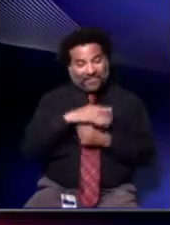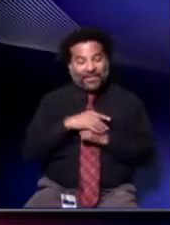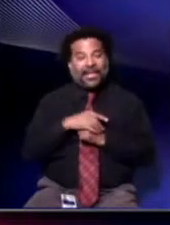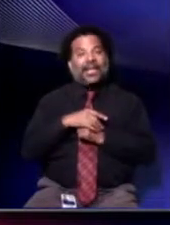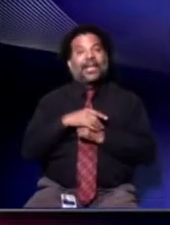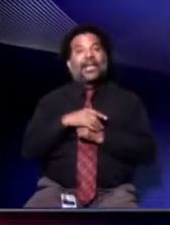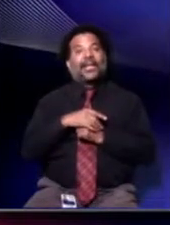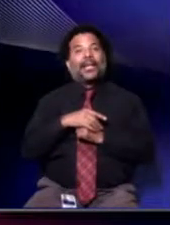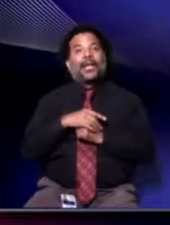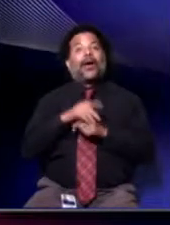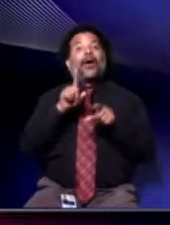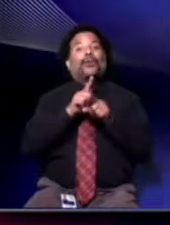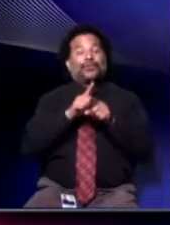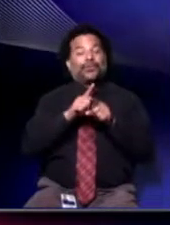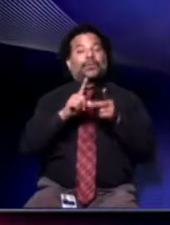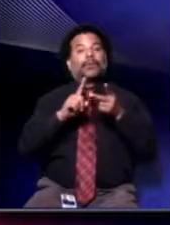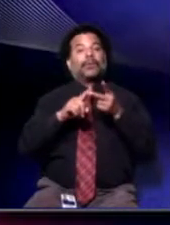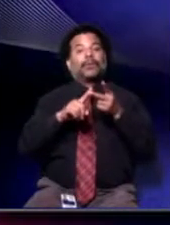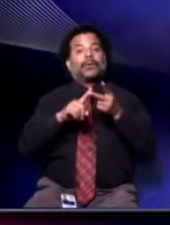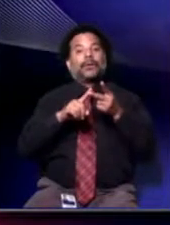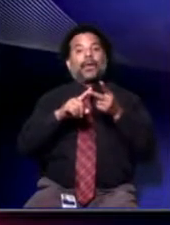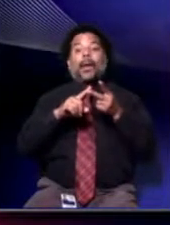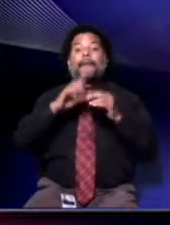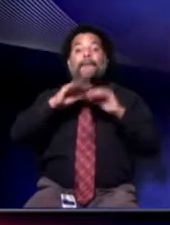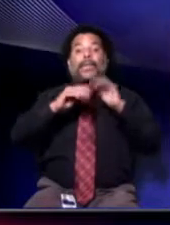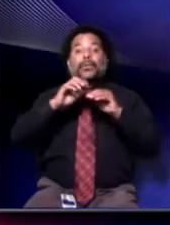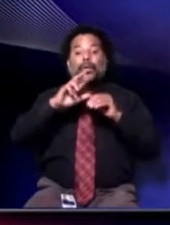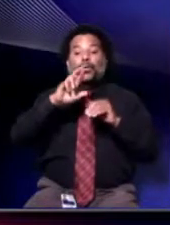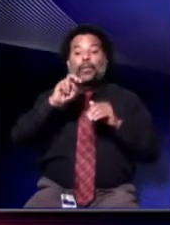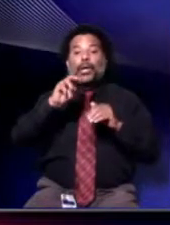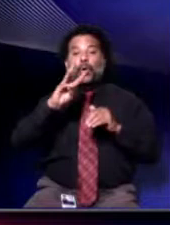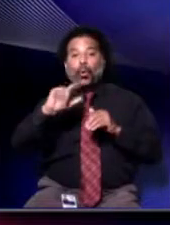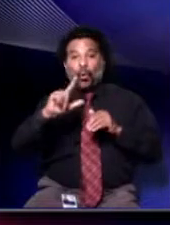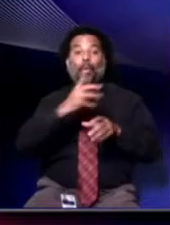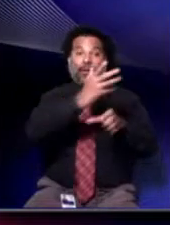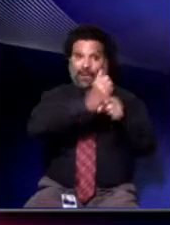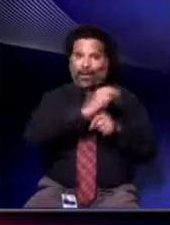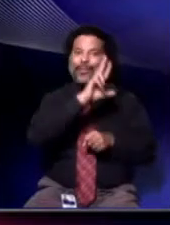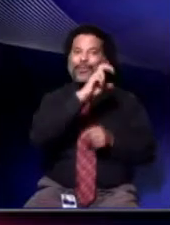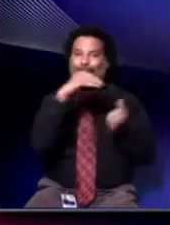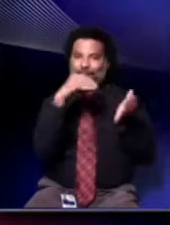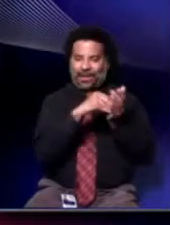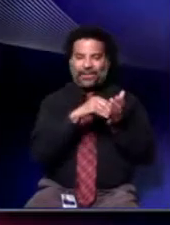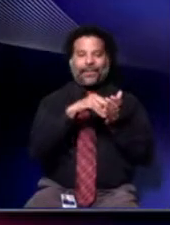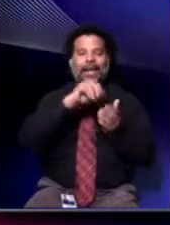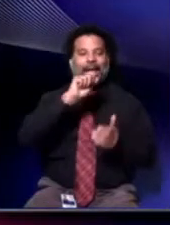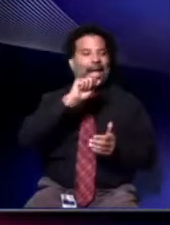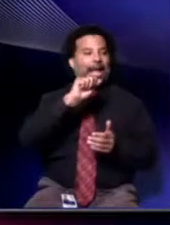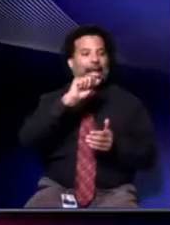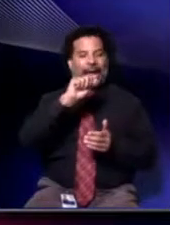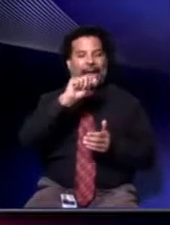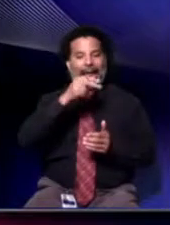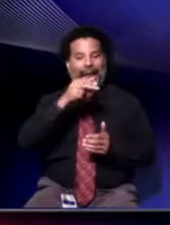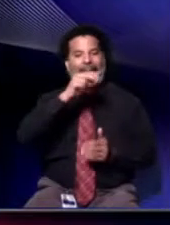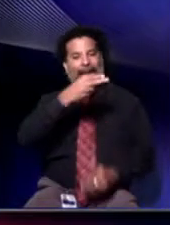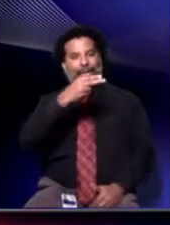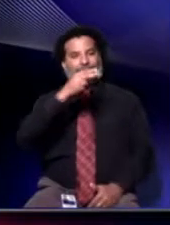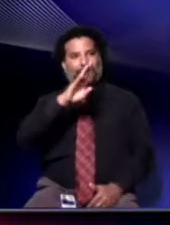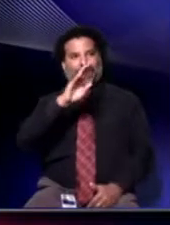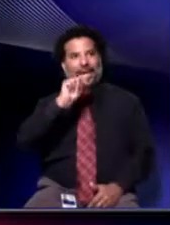gotten some more good news with building renewal. Not only did we get the $300,000 for HVACs for Tucson, but we got